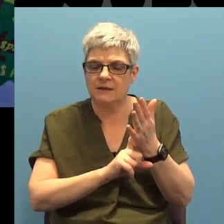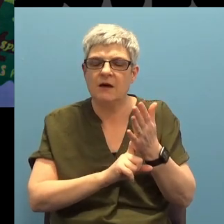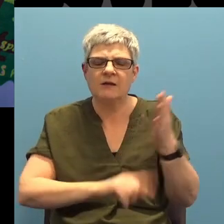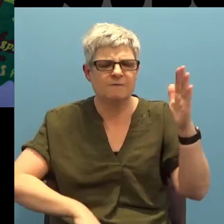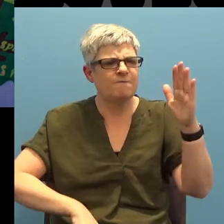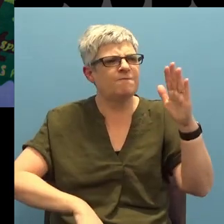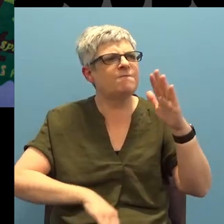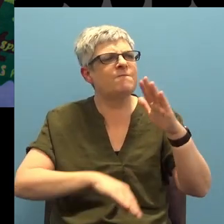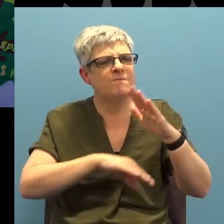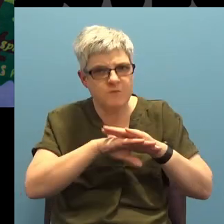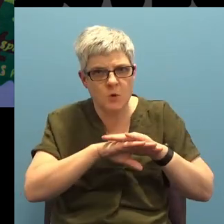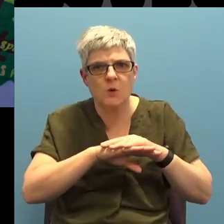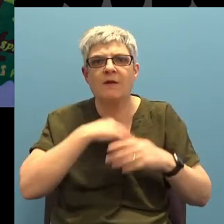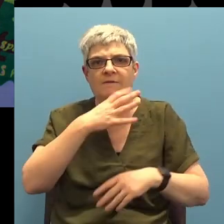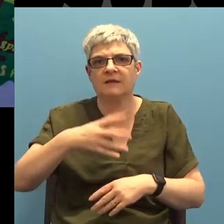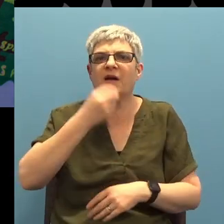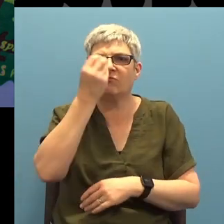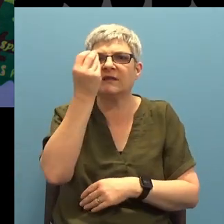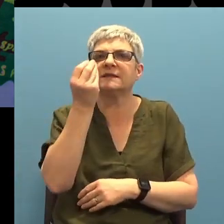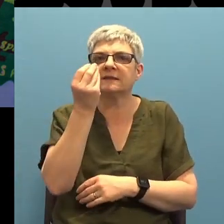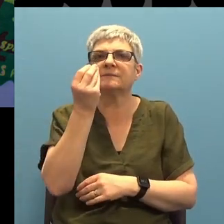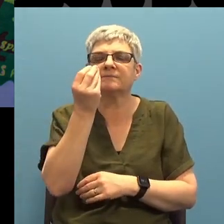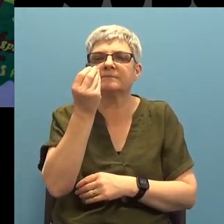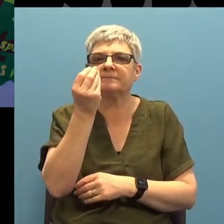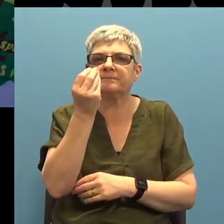filled with the Holy Spirit.